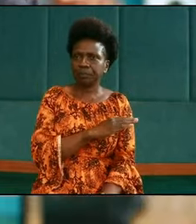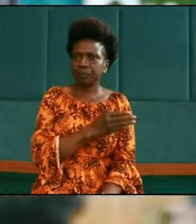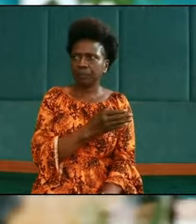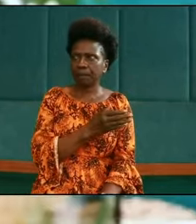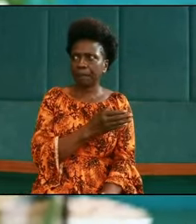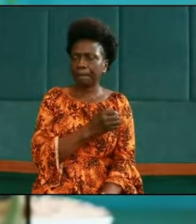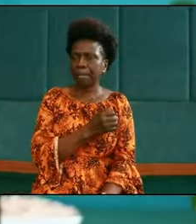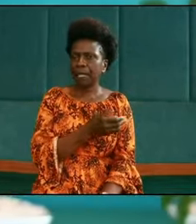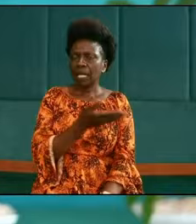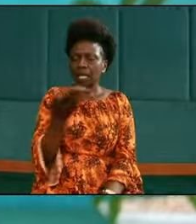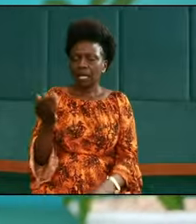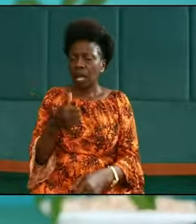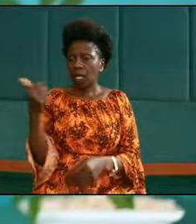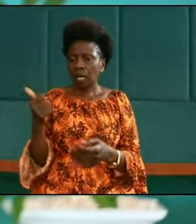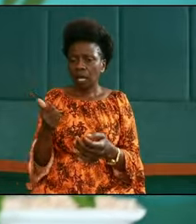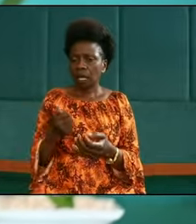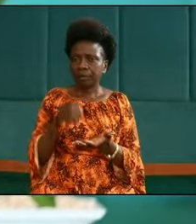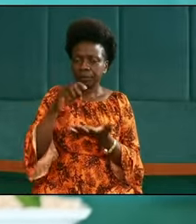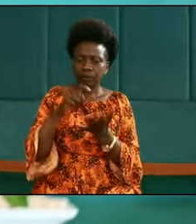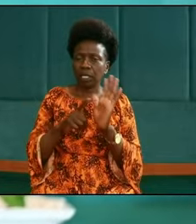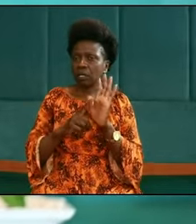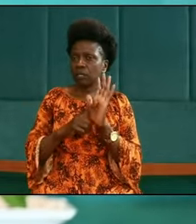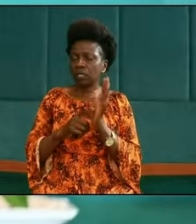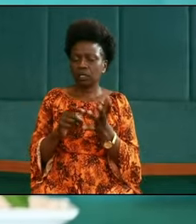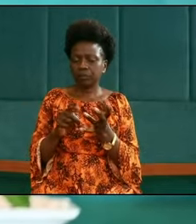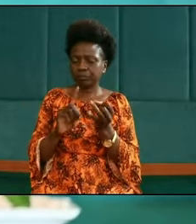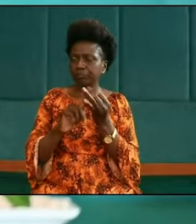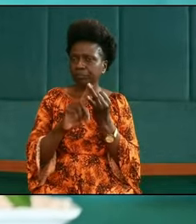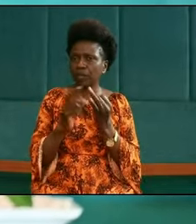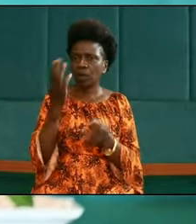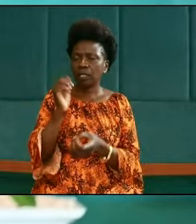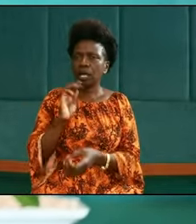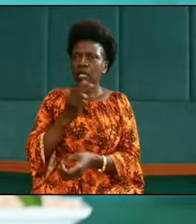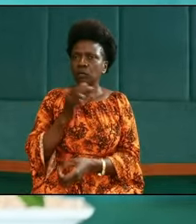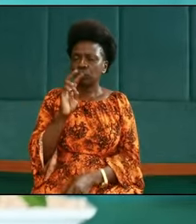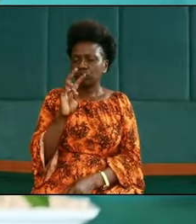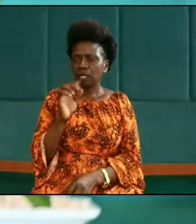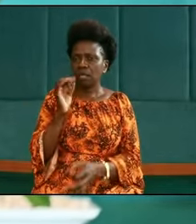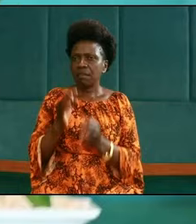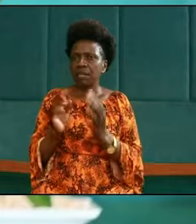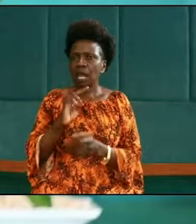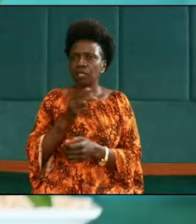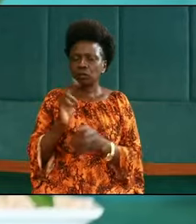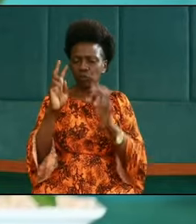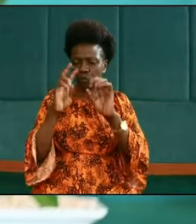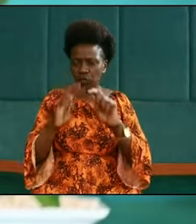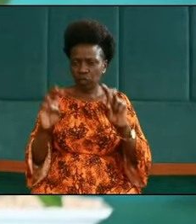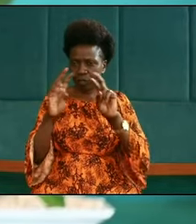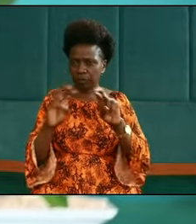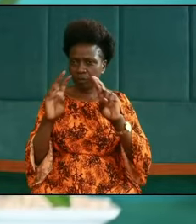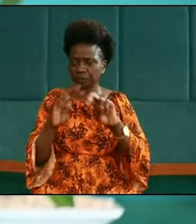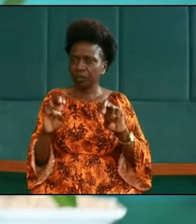The other illustration that I want us to see, even as we check